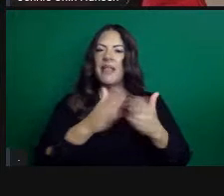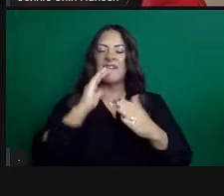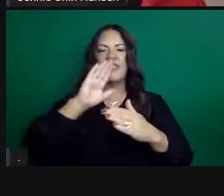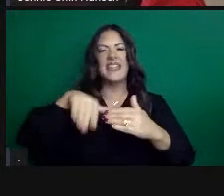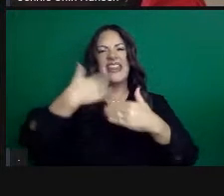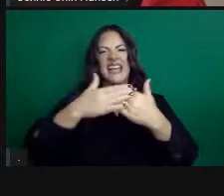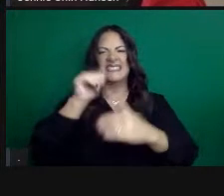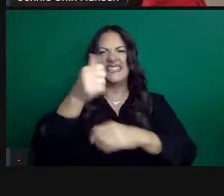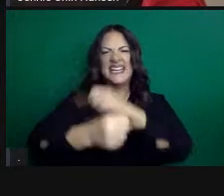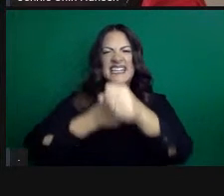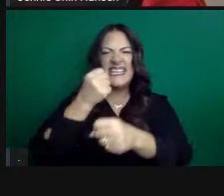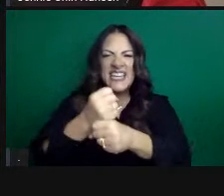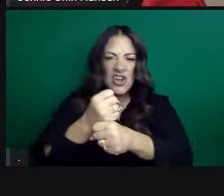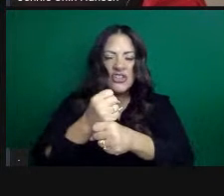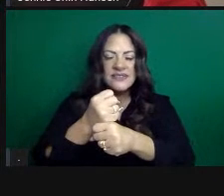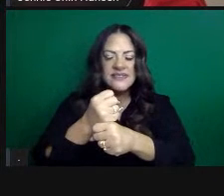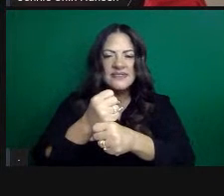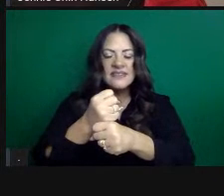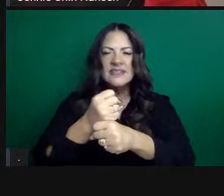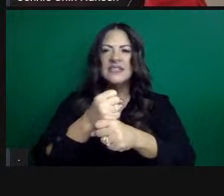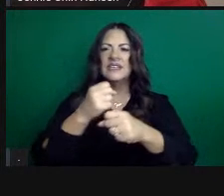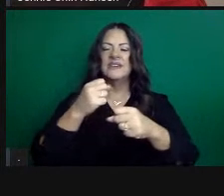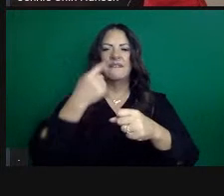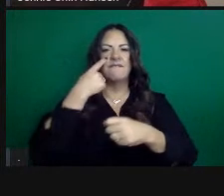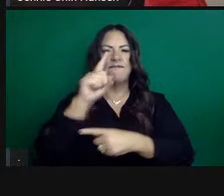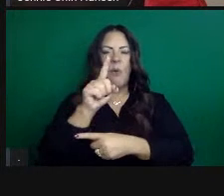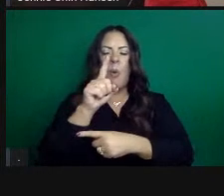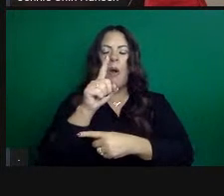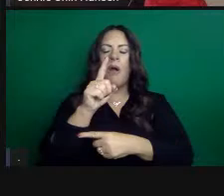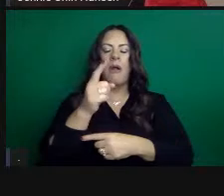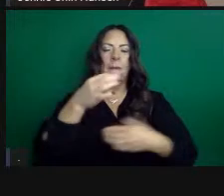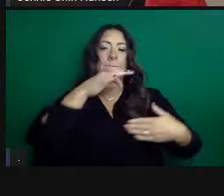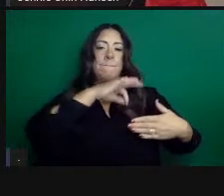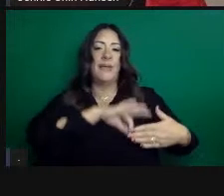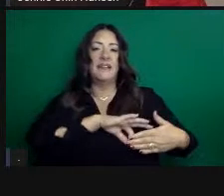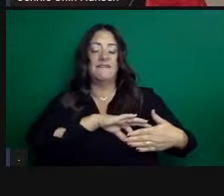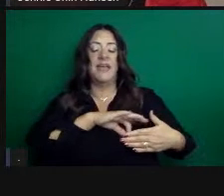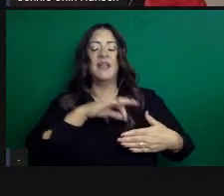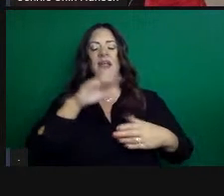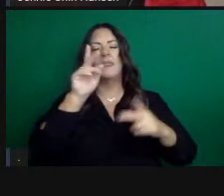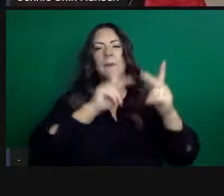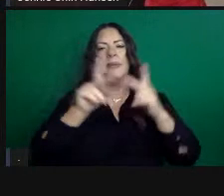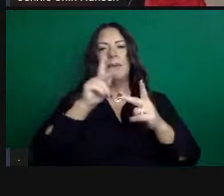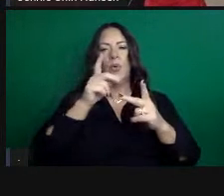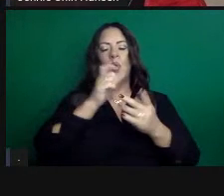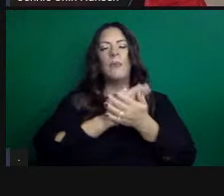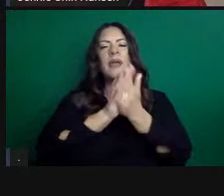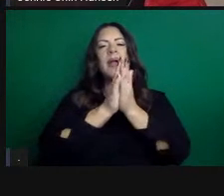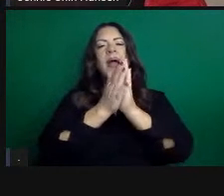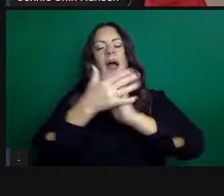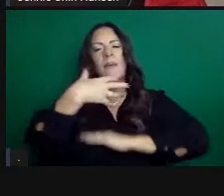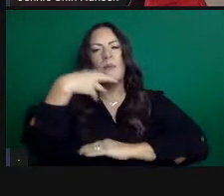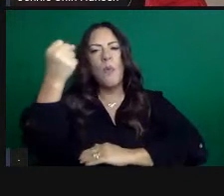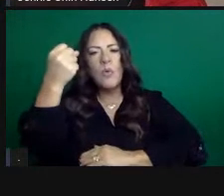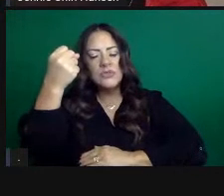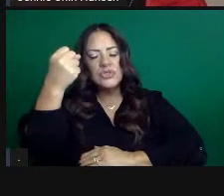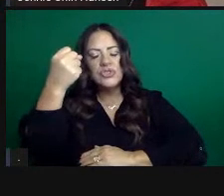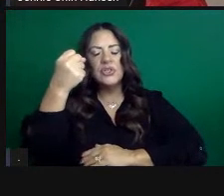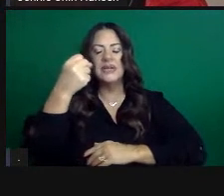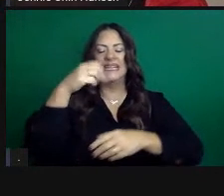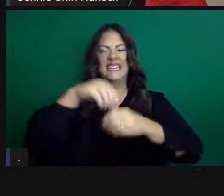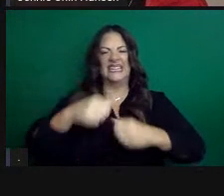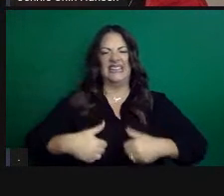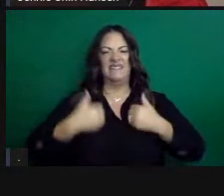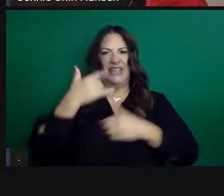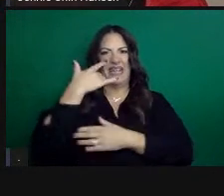to care and elevate the benefit of aging in our state. And in